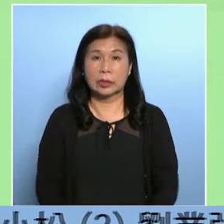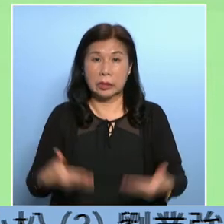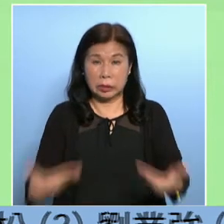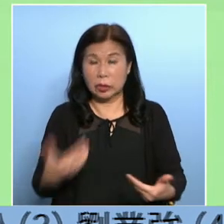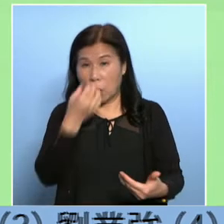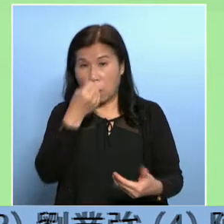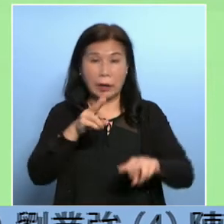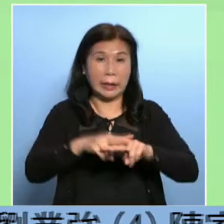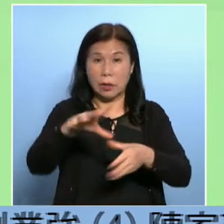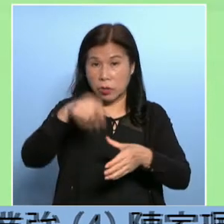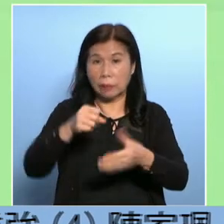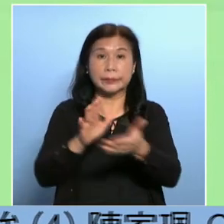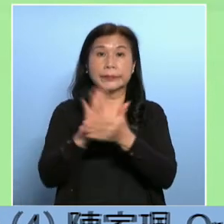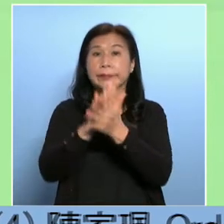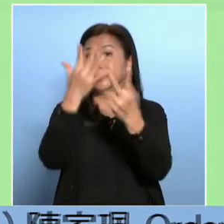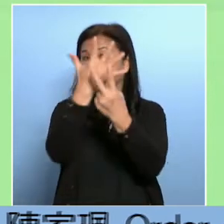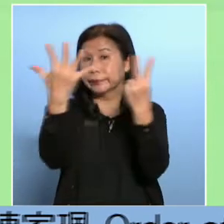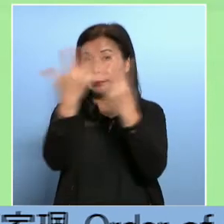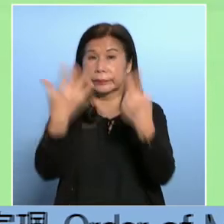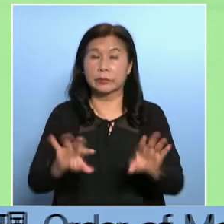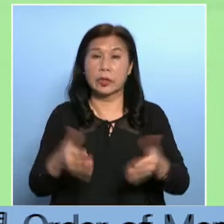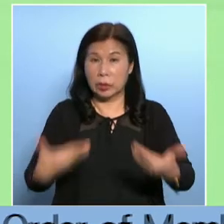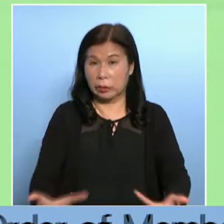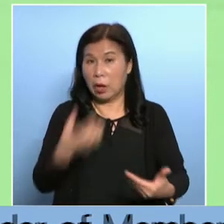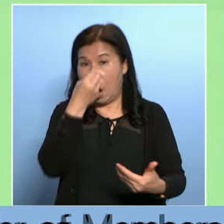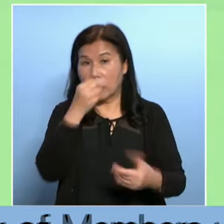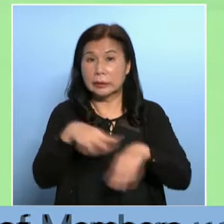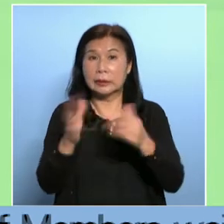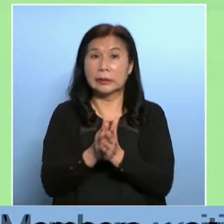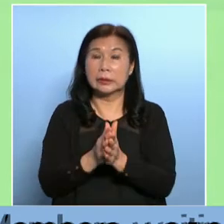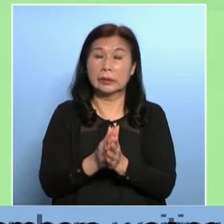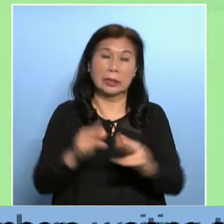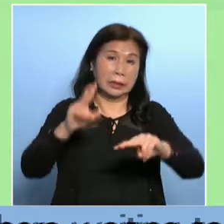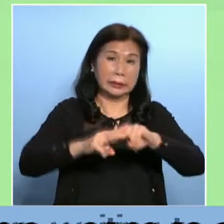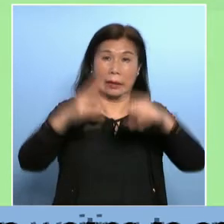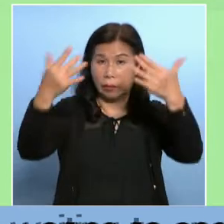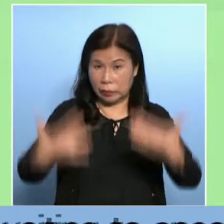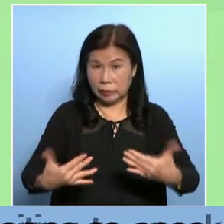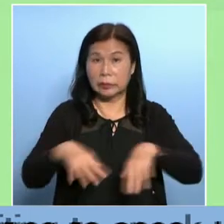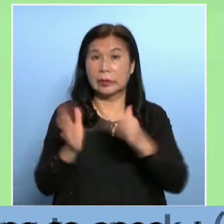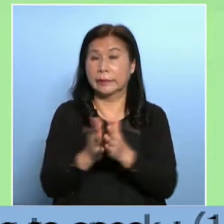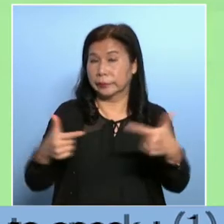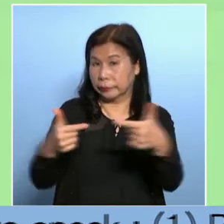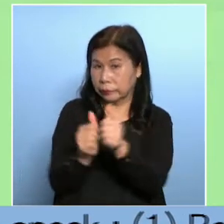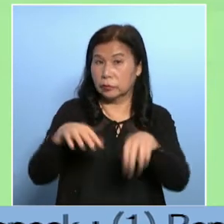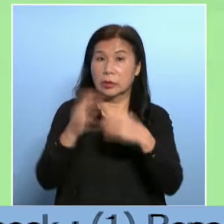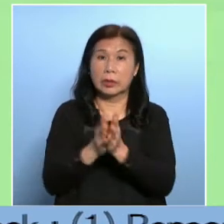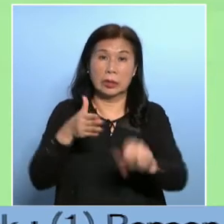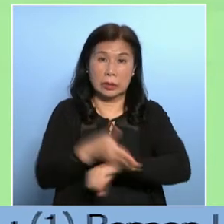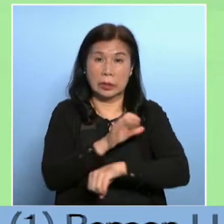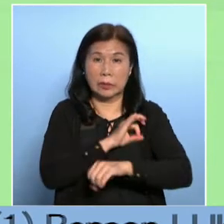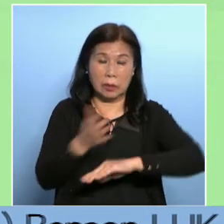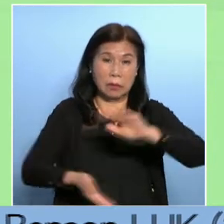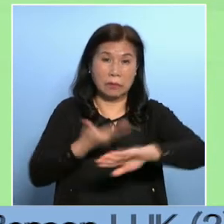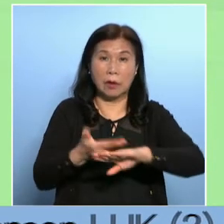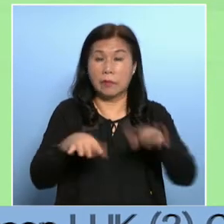skies. This is the 25th anniversary of Hong Kong unification to China. Now that we are back on the right track of one country,